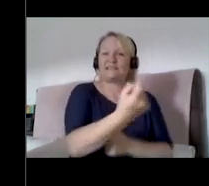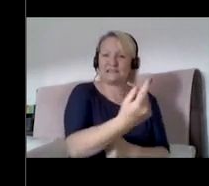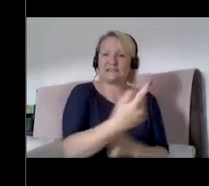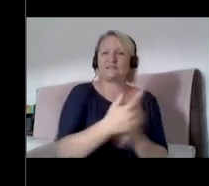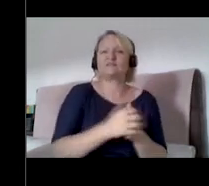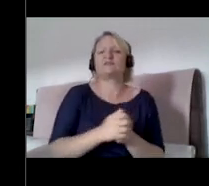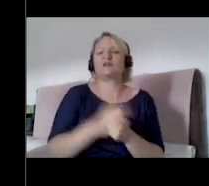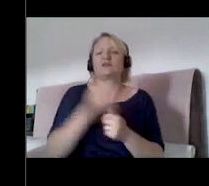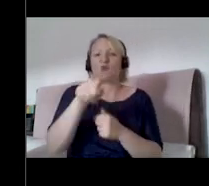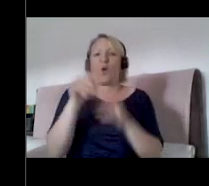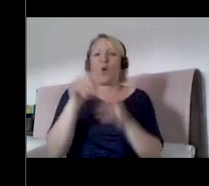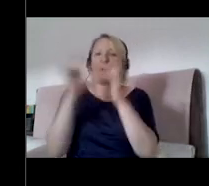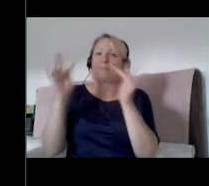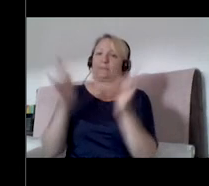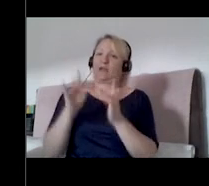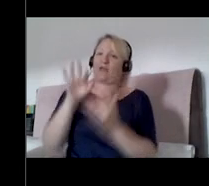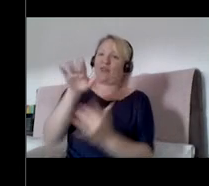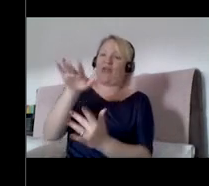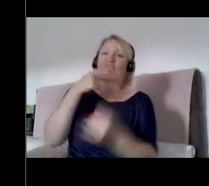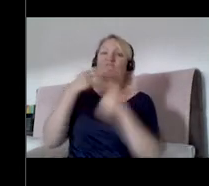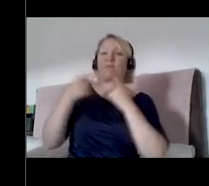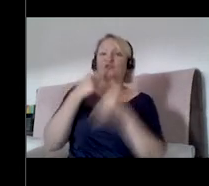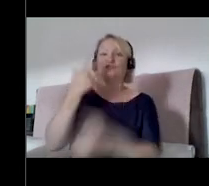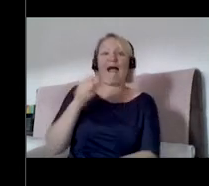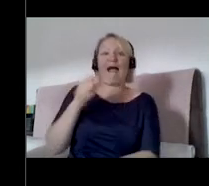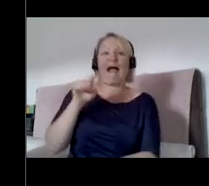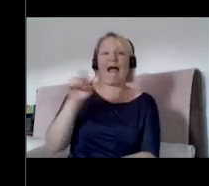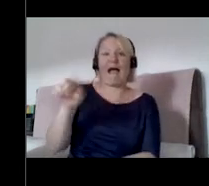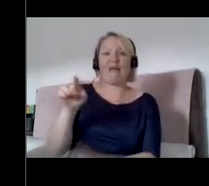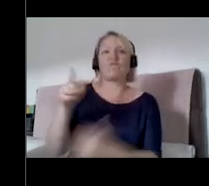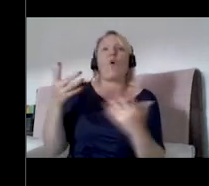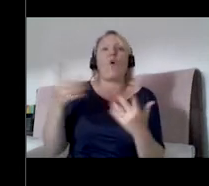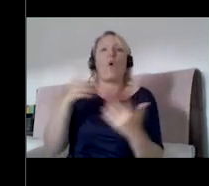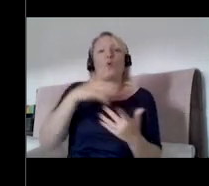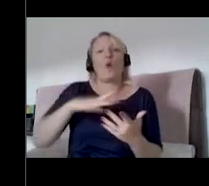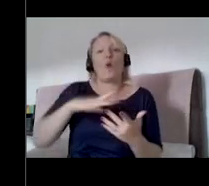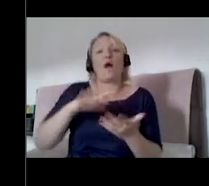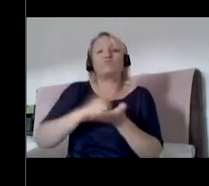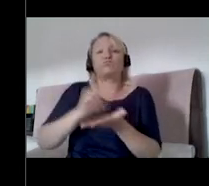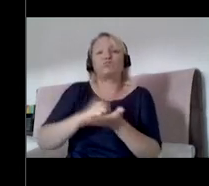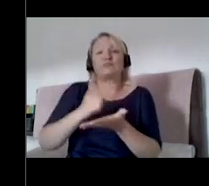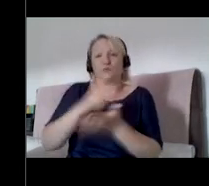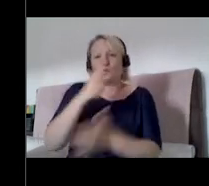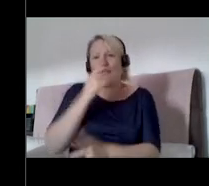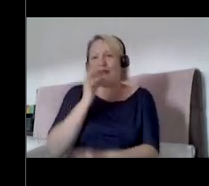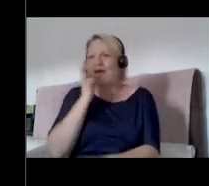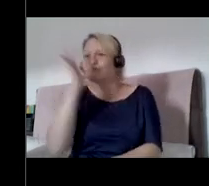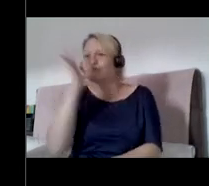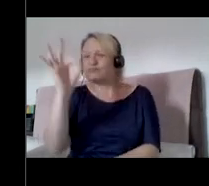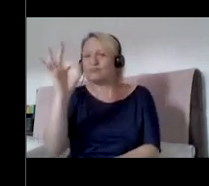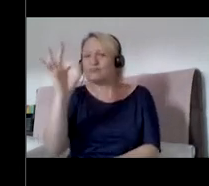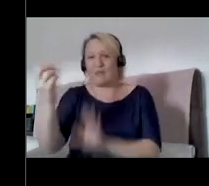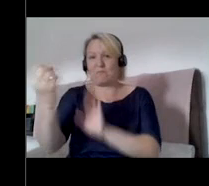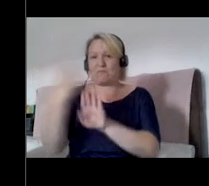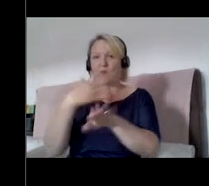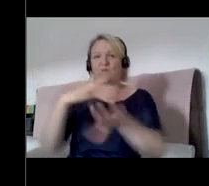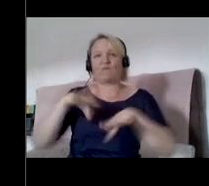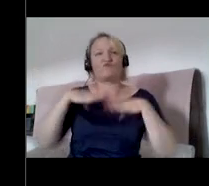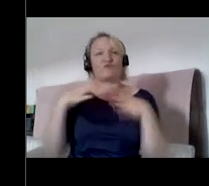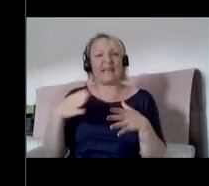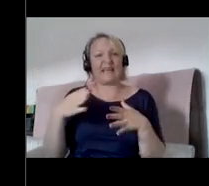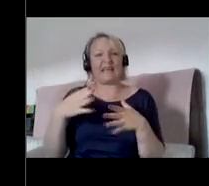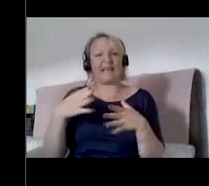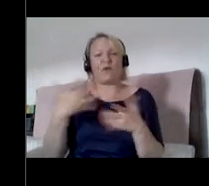our dedicated website, or you can ask for a printed copy to be delivered to your home free of charge, or pick up copies at libraries